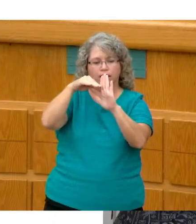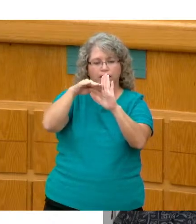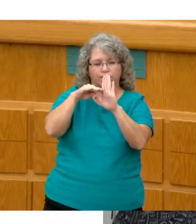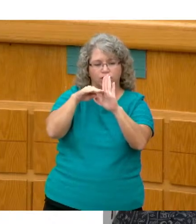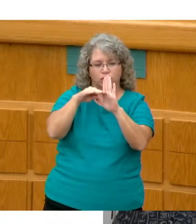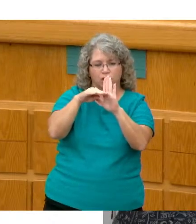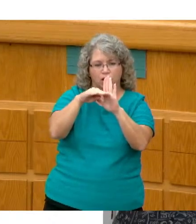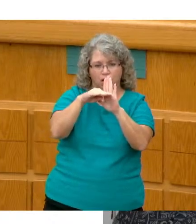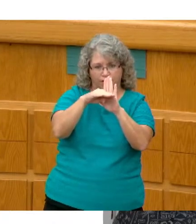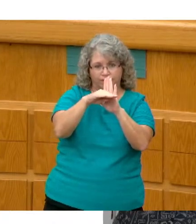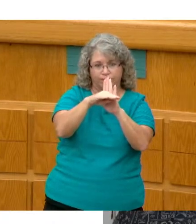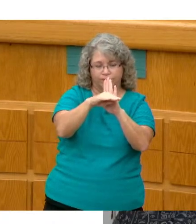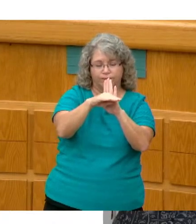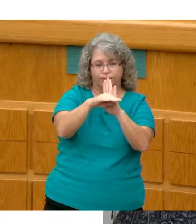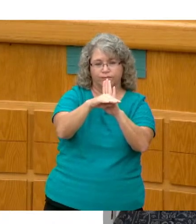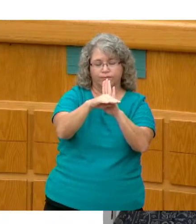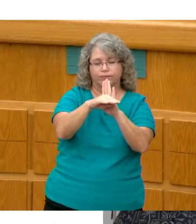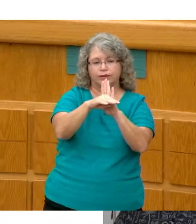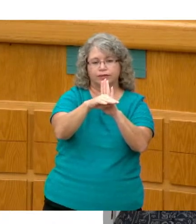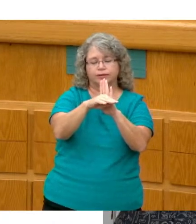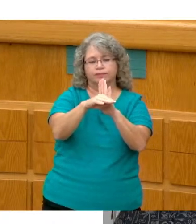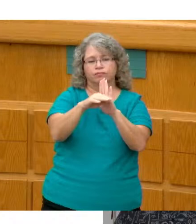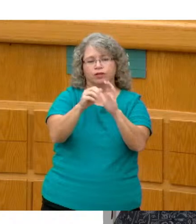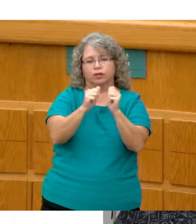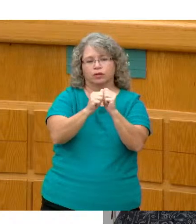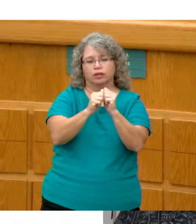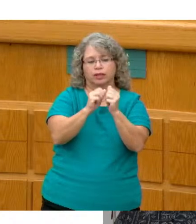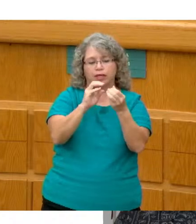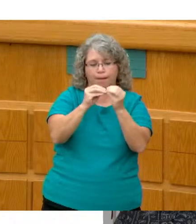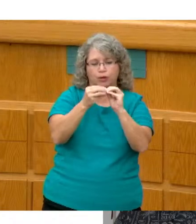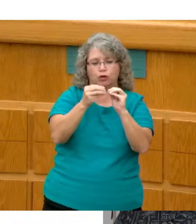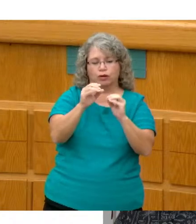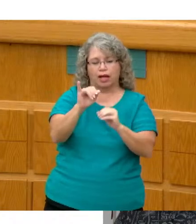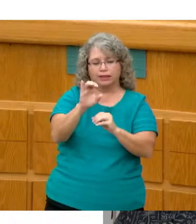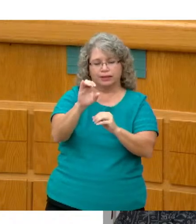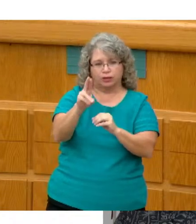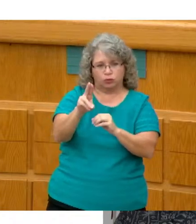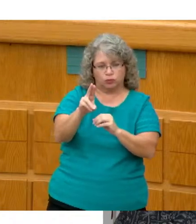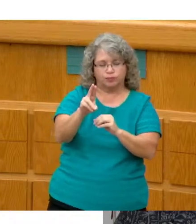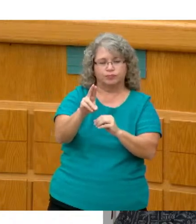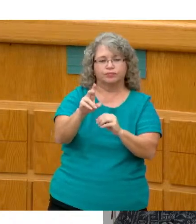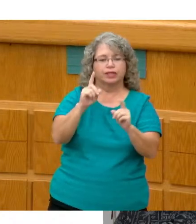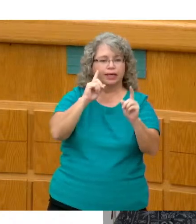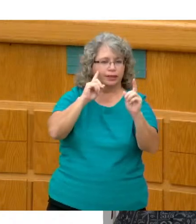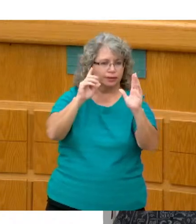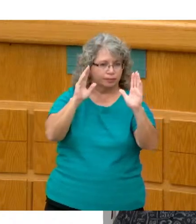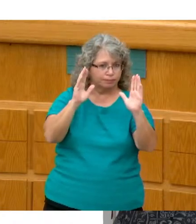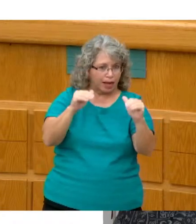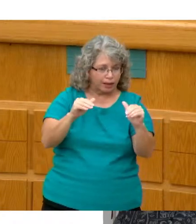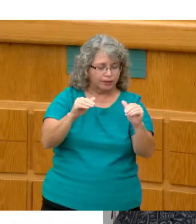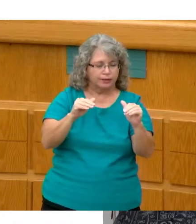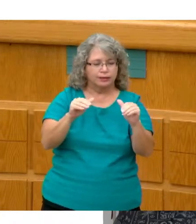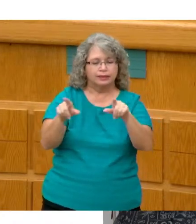COVID, and we expect to see that same leveling off in terms of people in